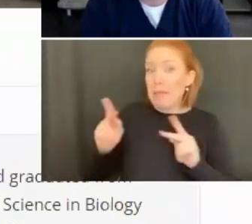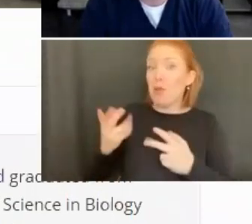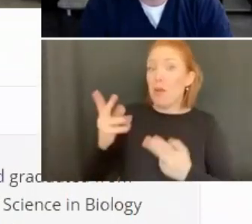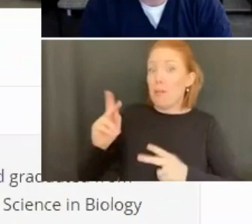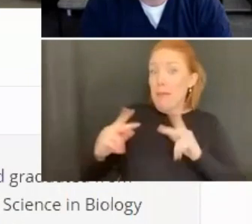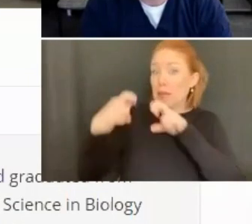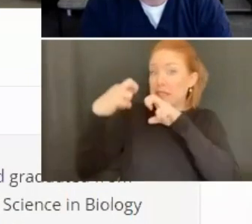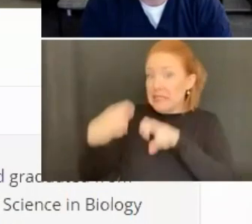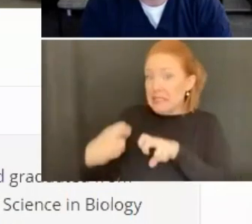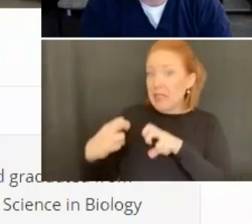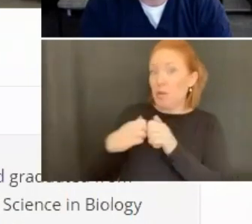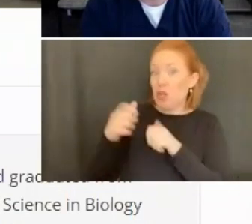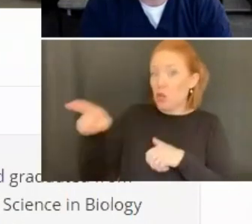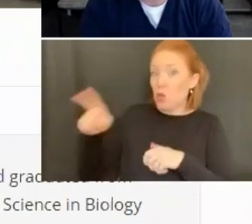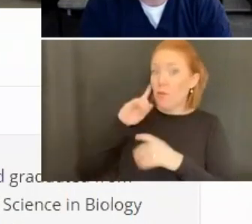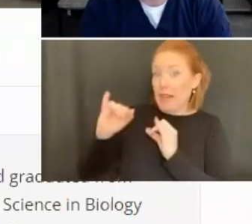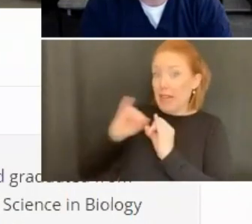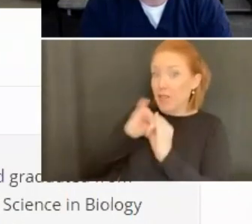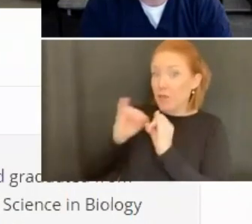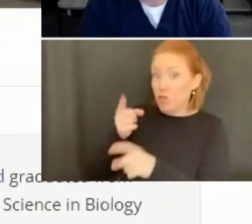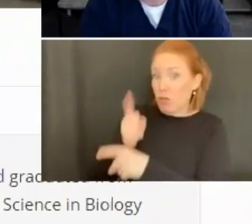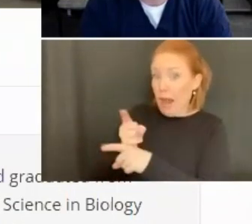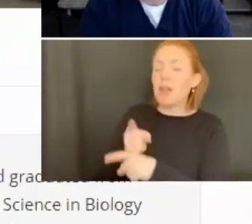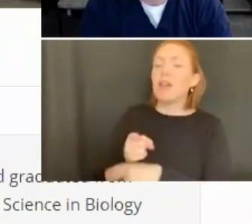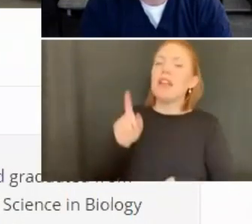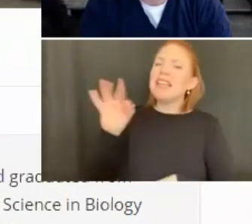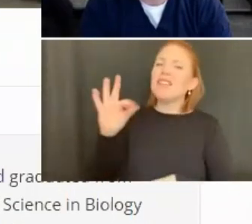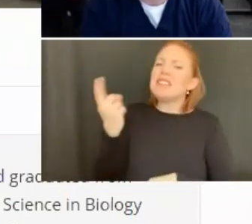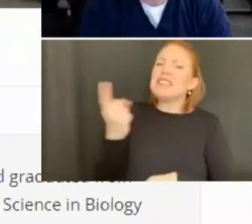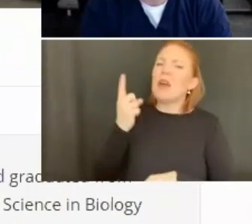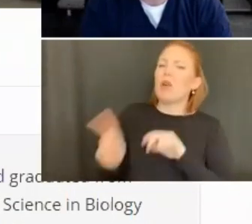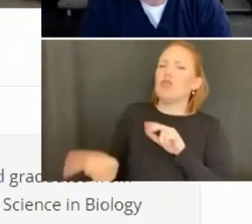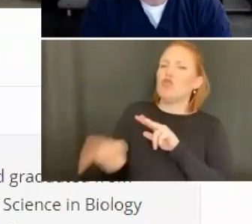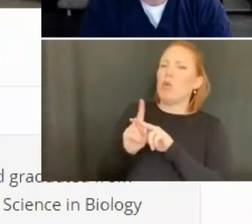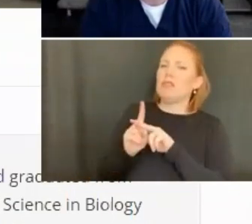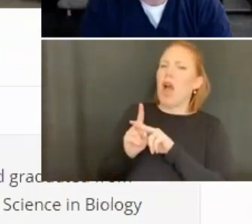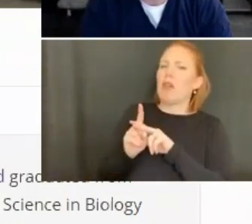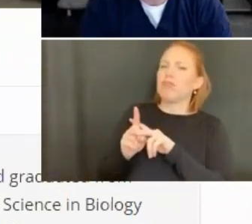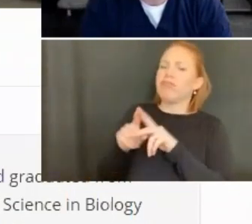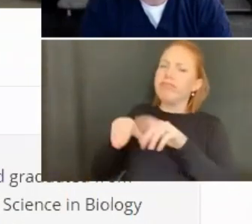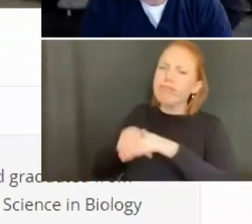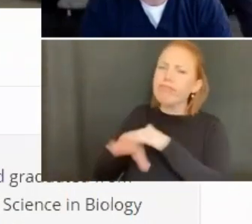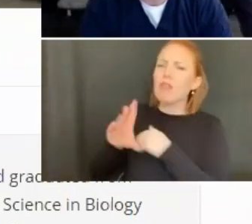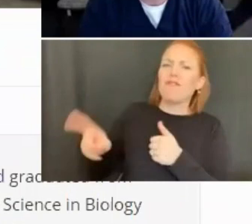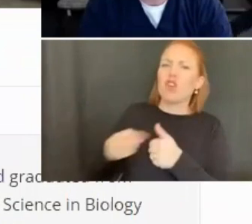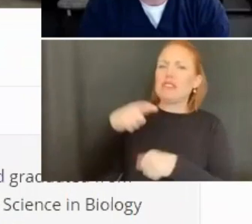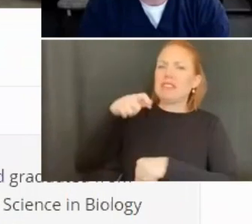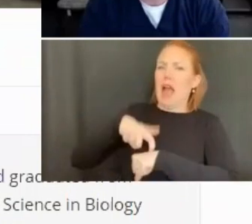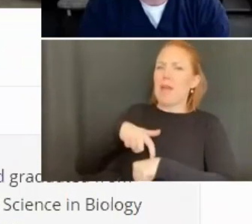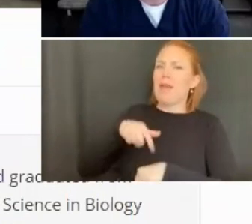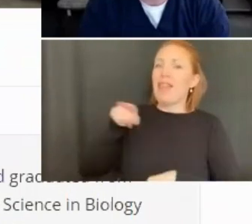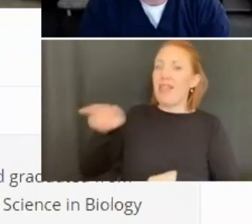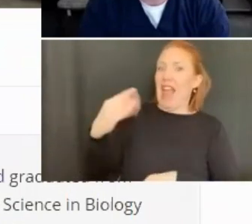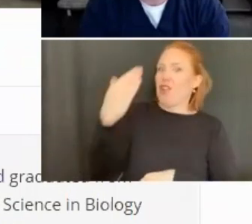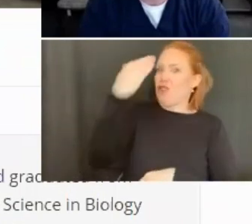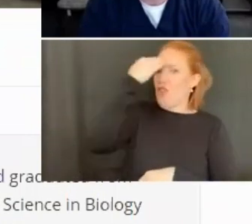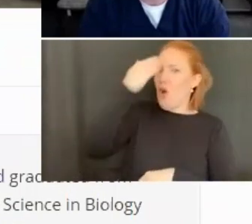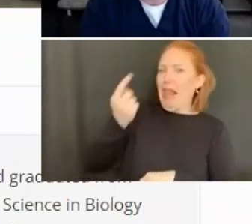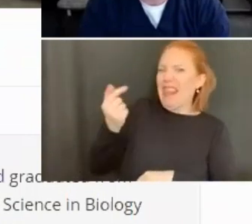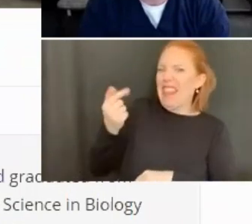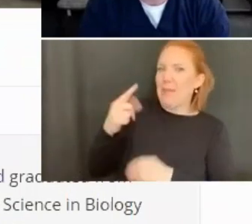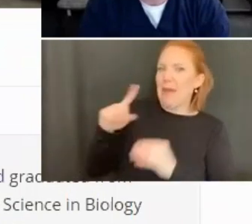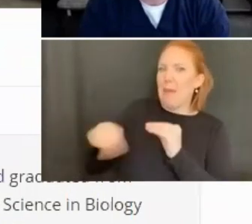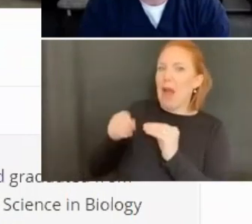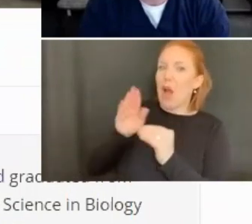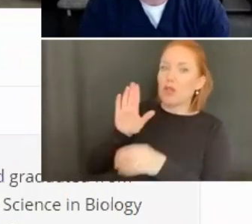for interviews. What does it mean when someone comes in the first time and they know a little about the practice and a little